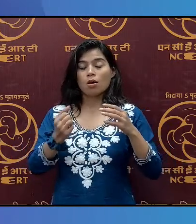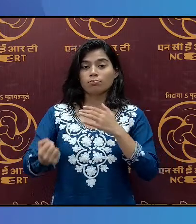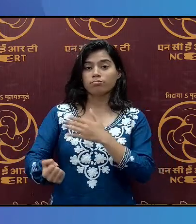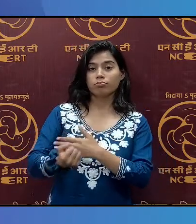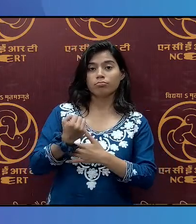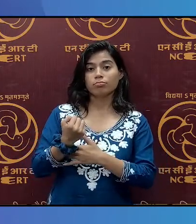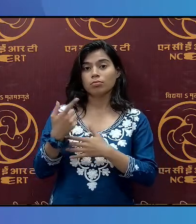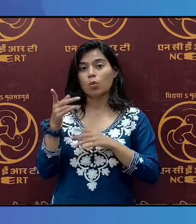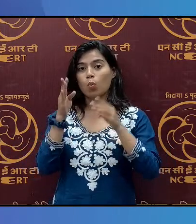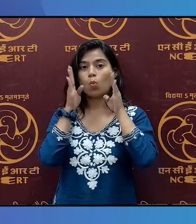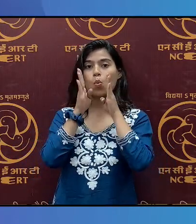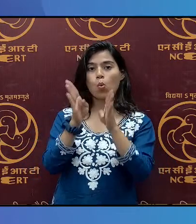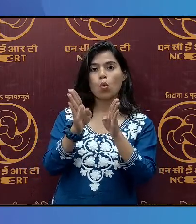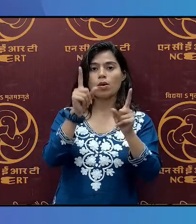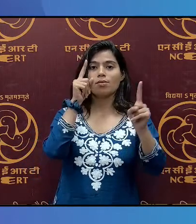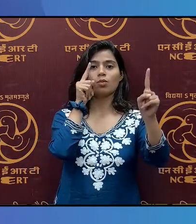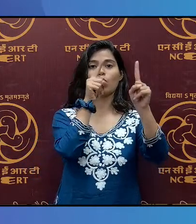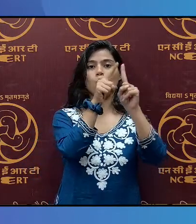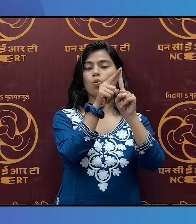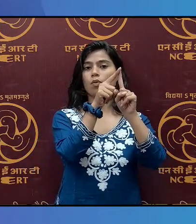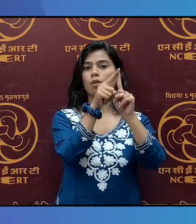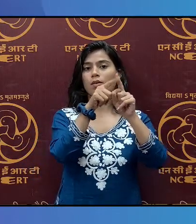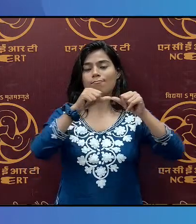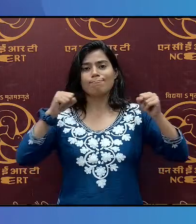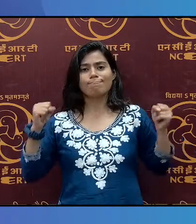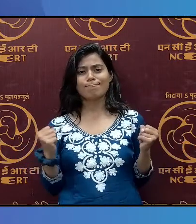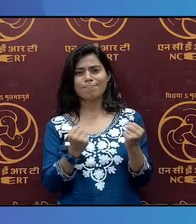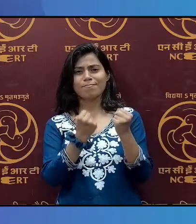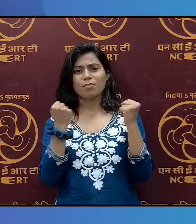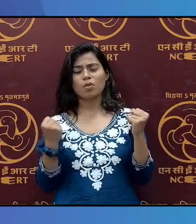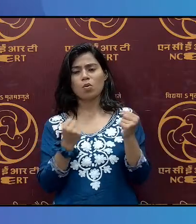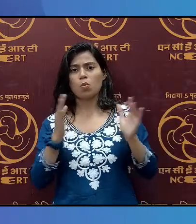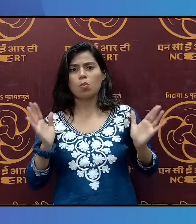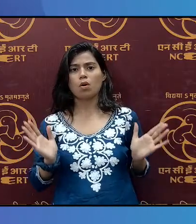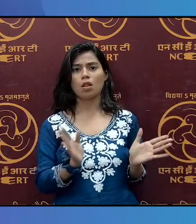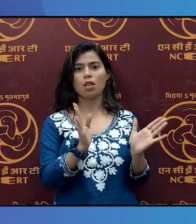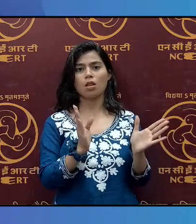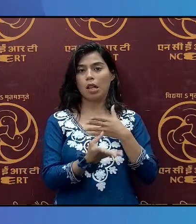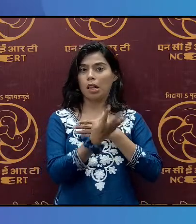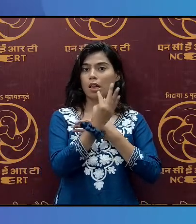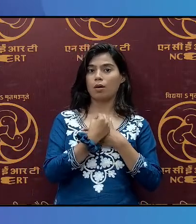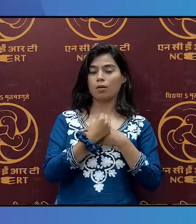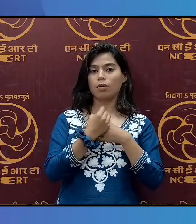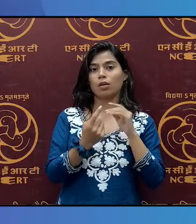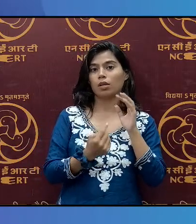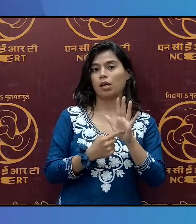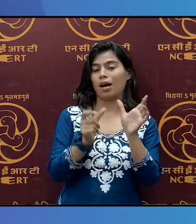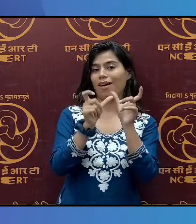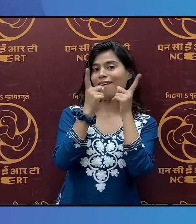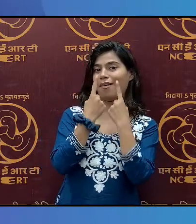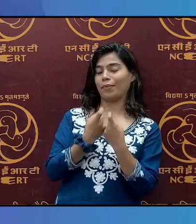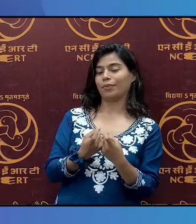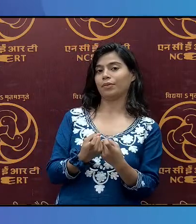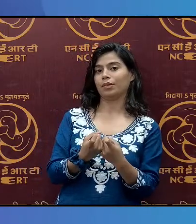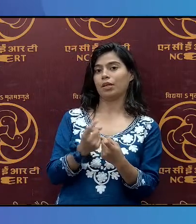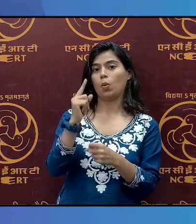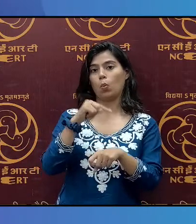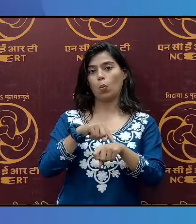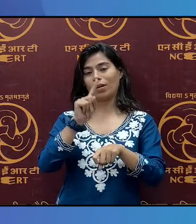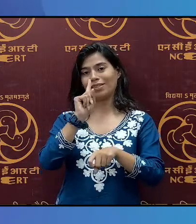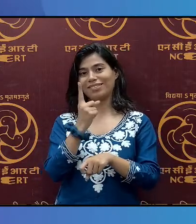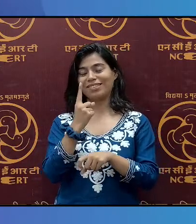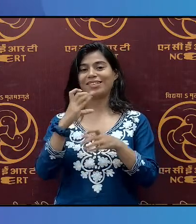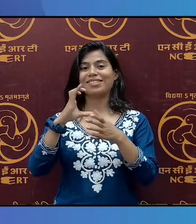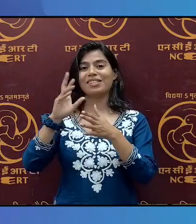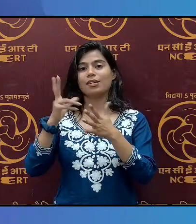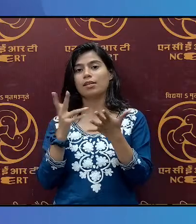the focus of your goal. So you try to pursue that. So therefore, all your internal energies are channelized to one single channel, and you